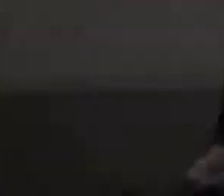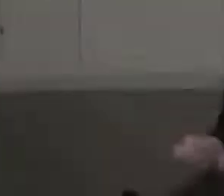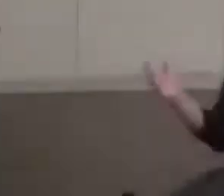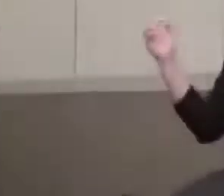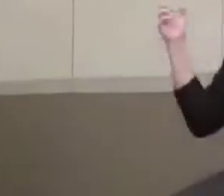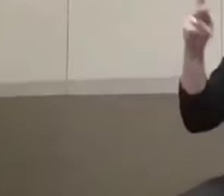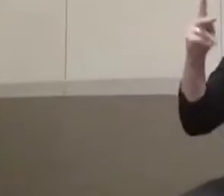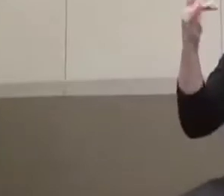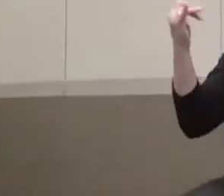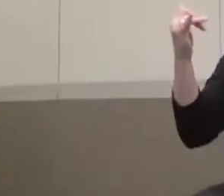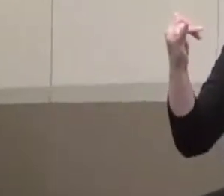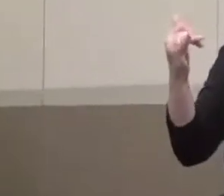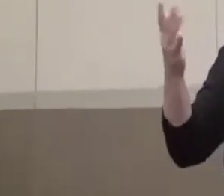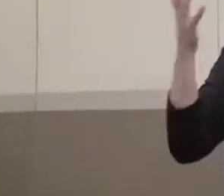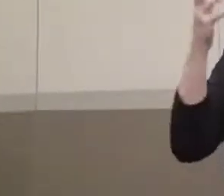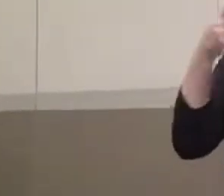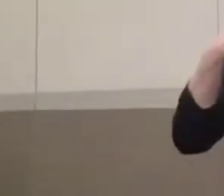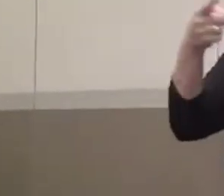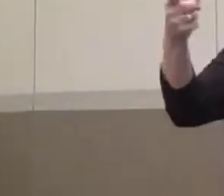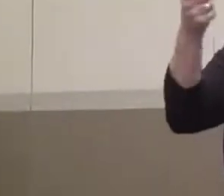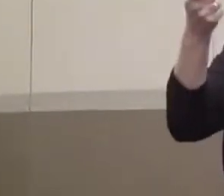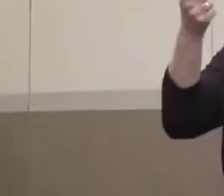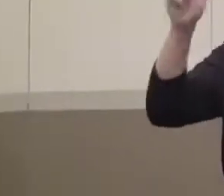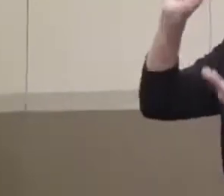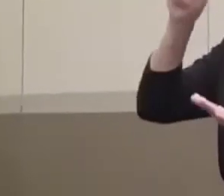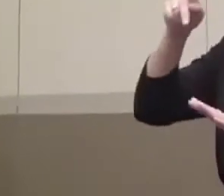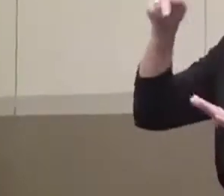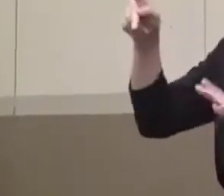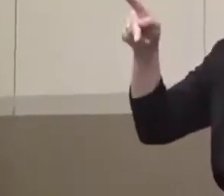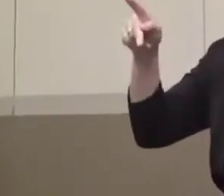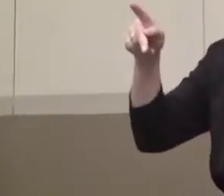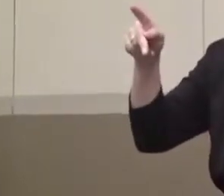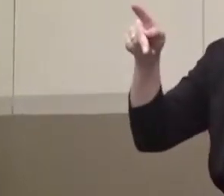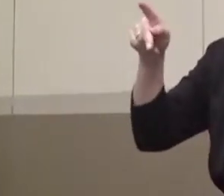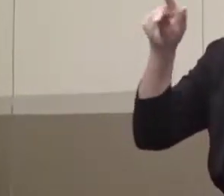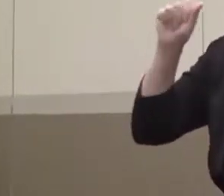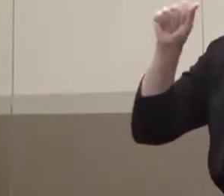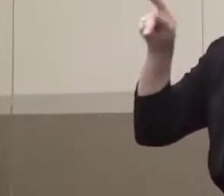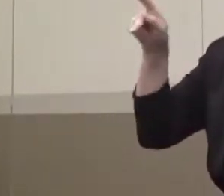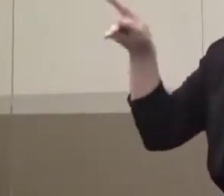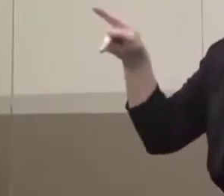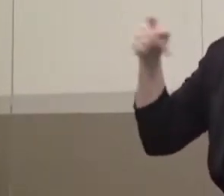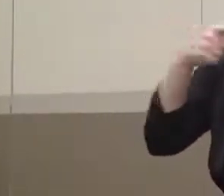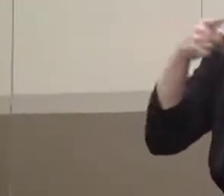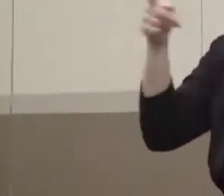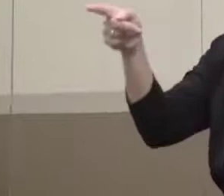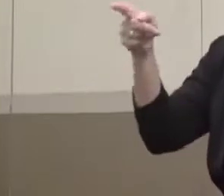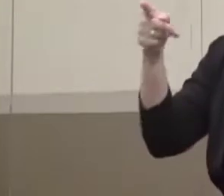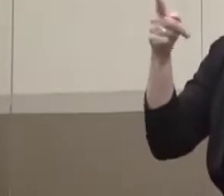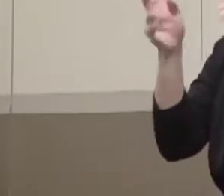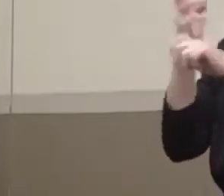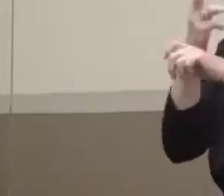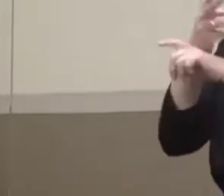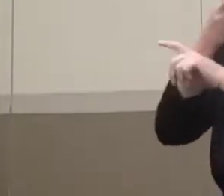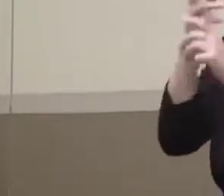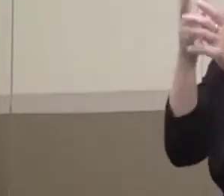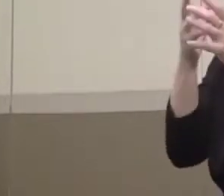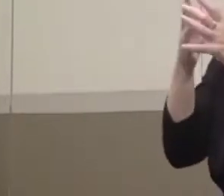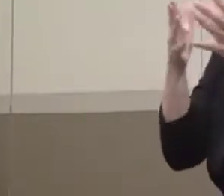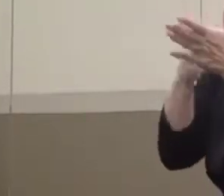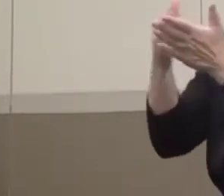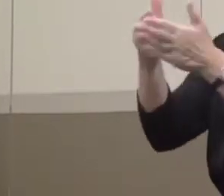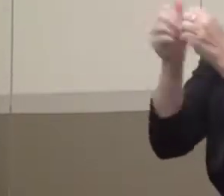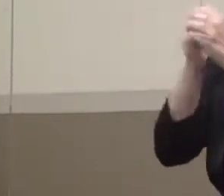I just wanted to show you a little app, by the way. I use this app a lot with with